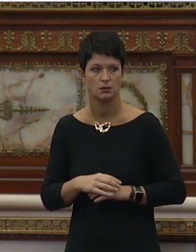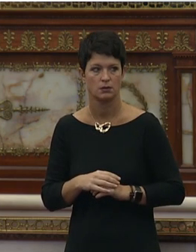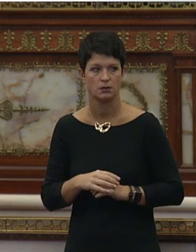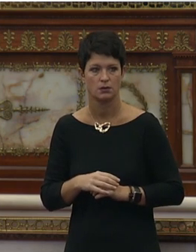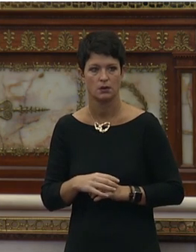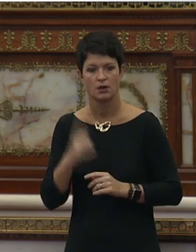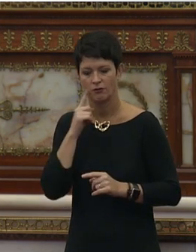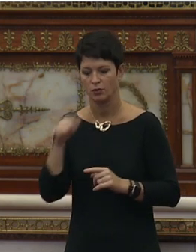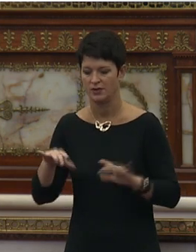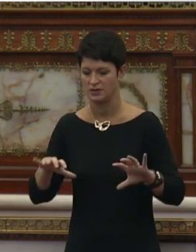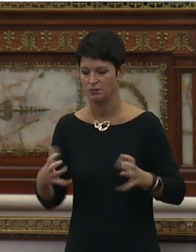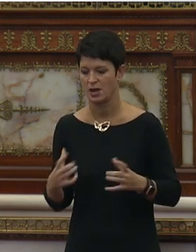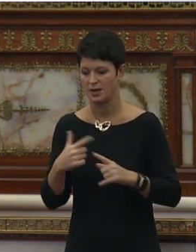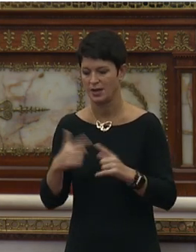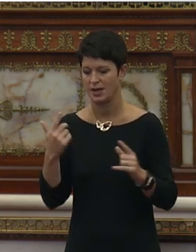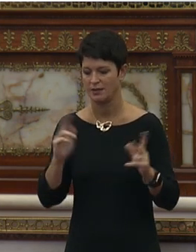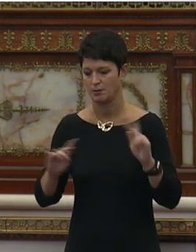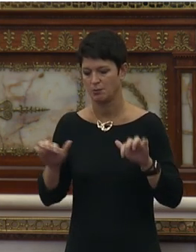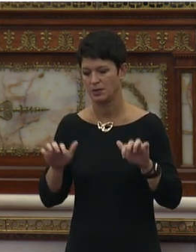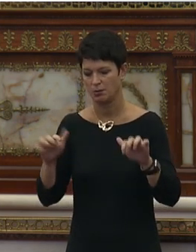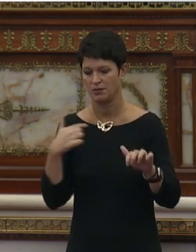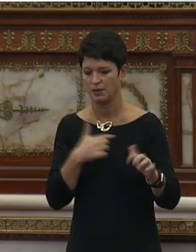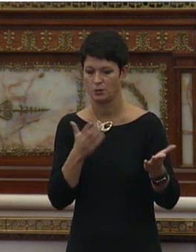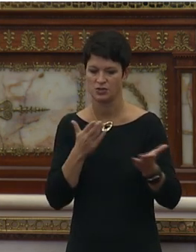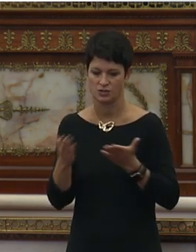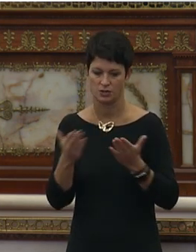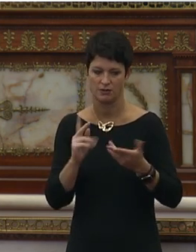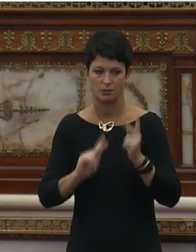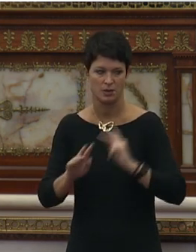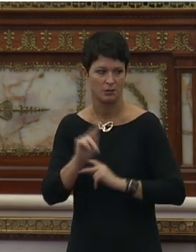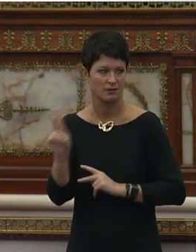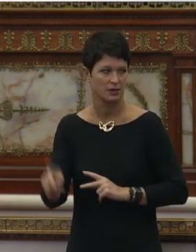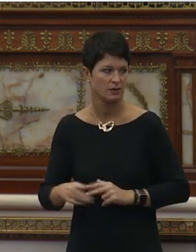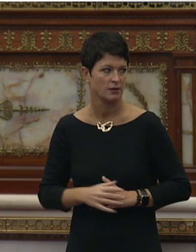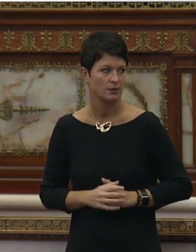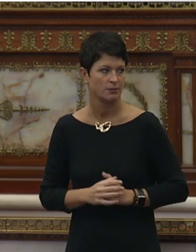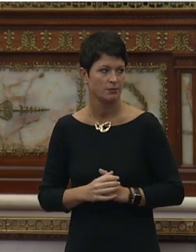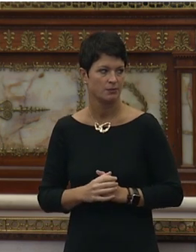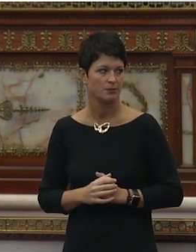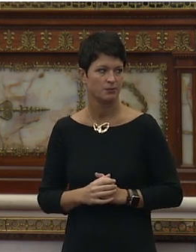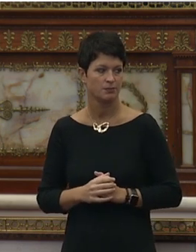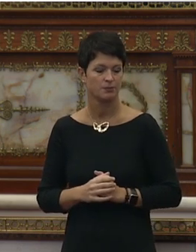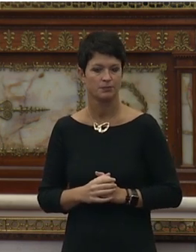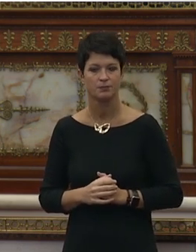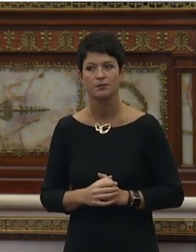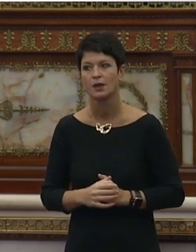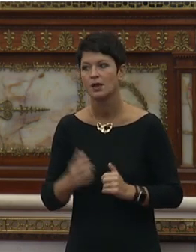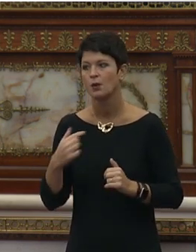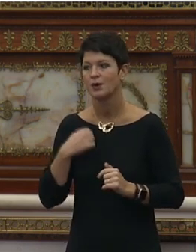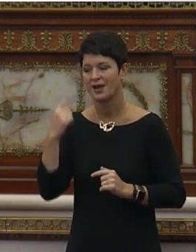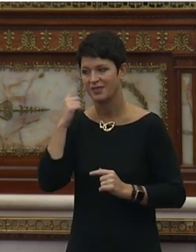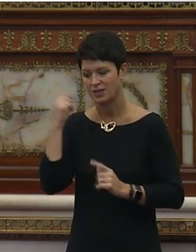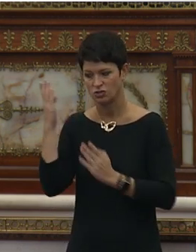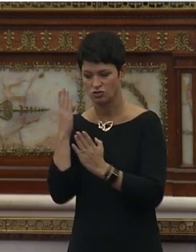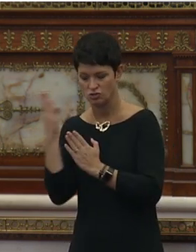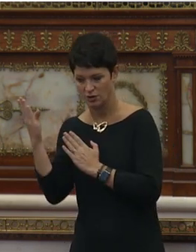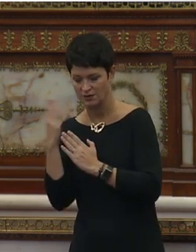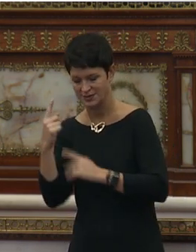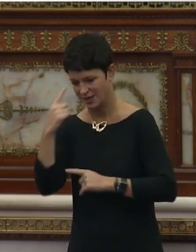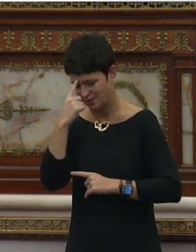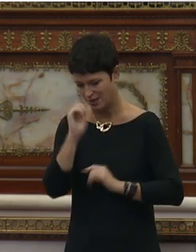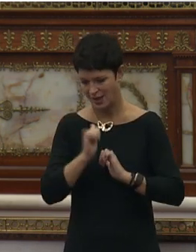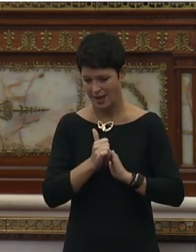to this body and to the constituents and citizens in the city of Philadelphia. And when I think of service, and I also just think of